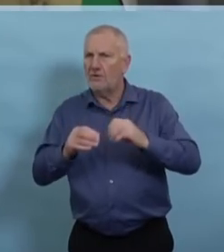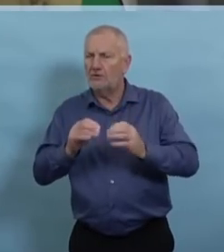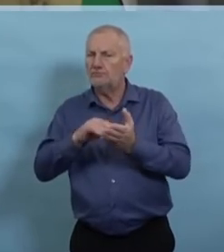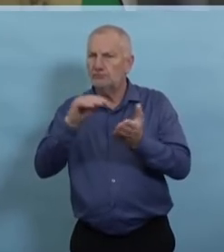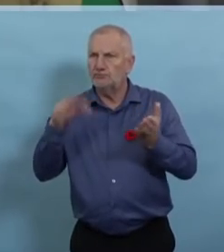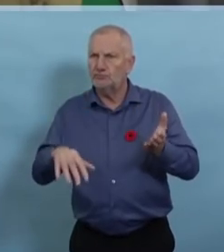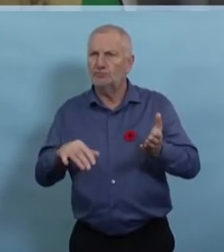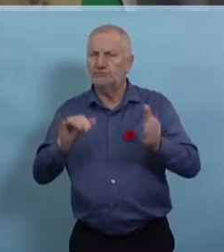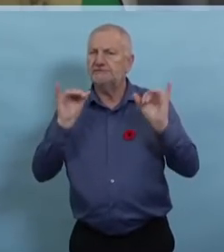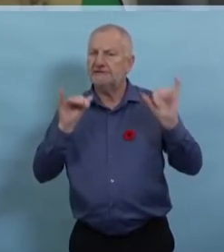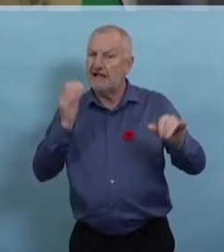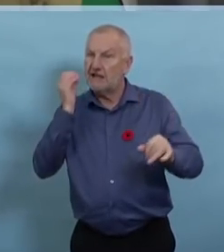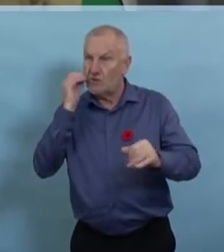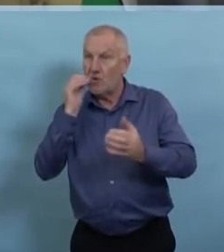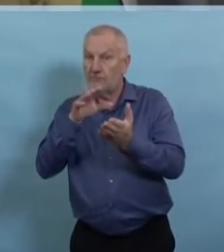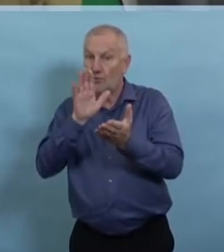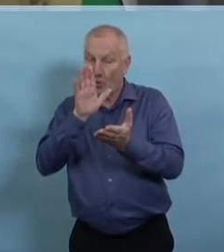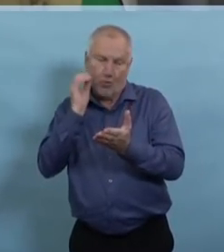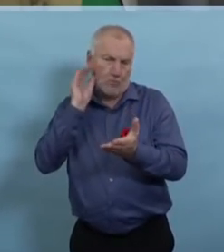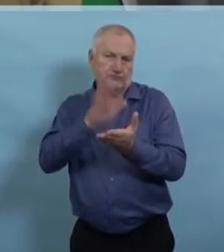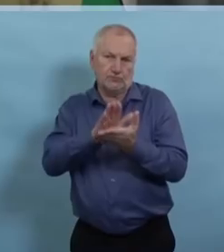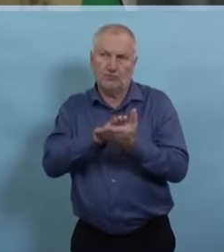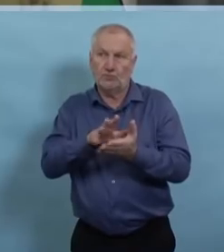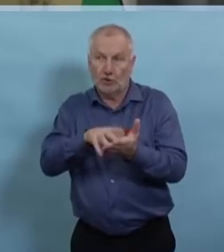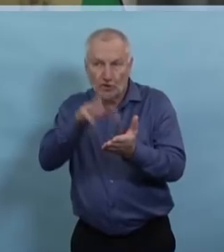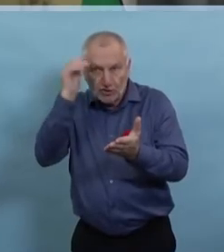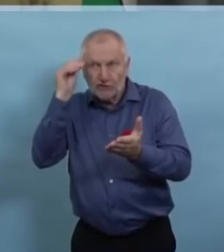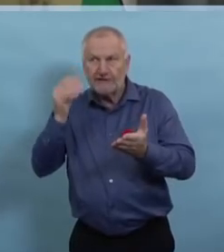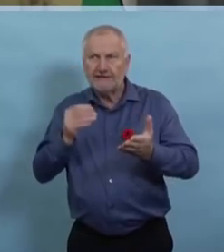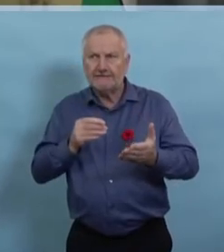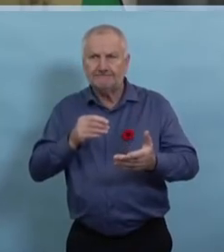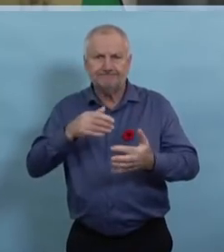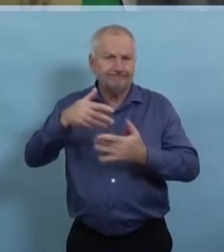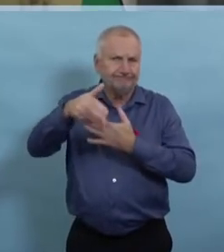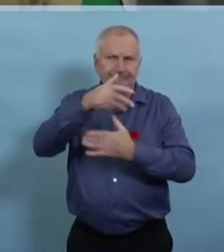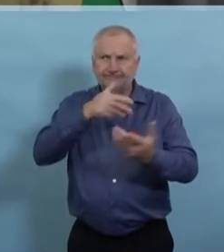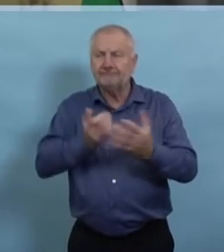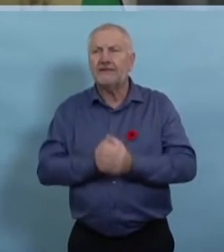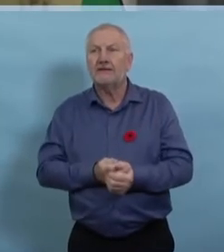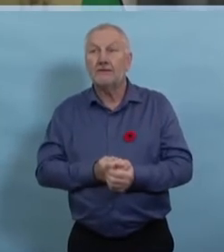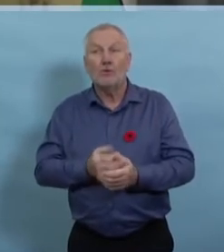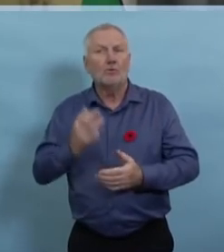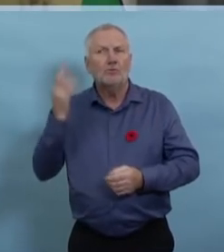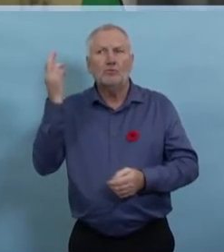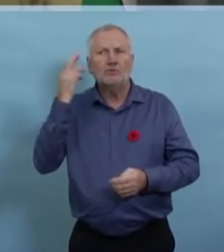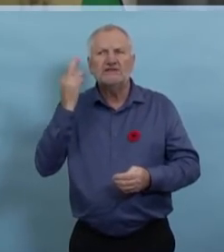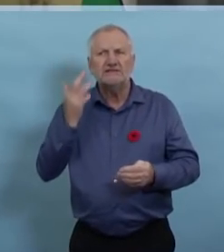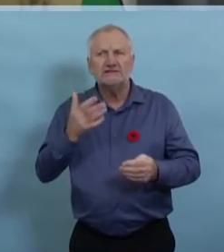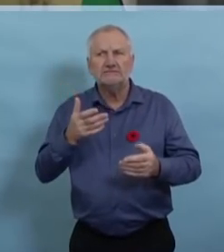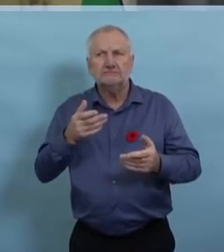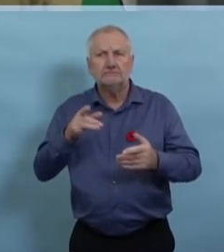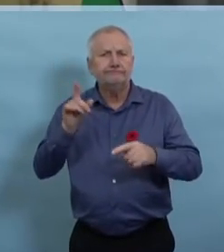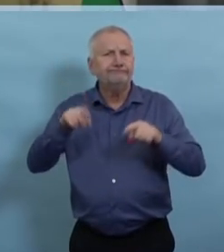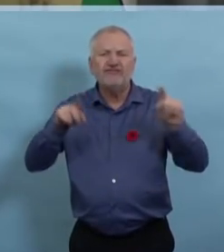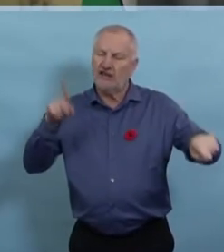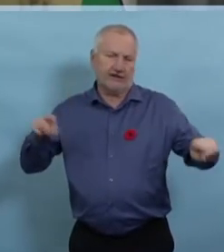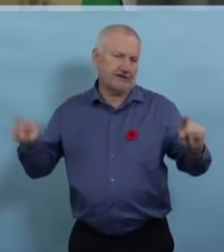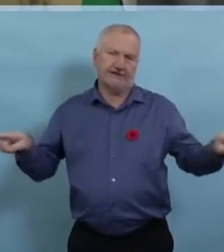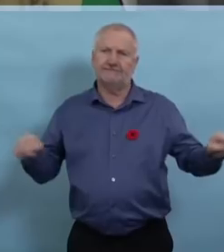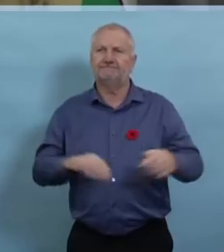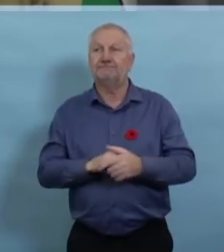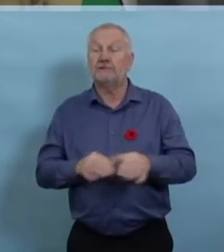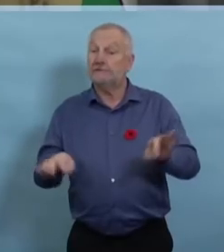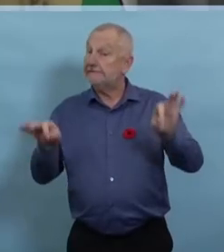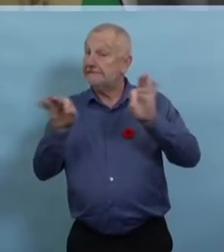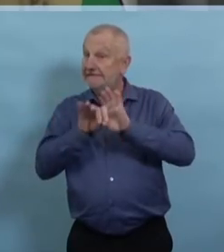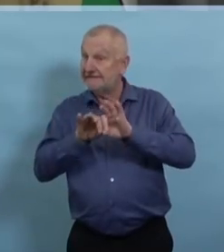reasons. And yet, I want to emphasize that, and it's important to always emphasize, that those who are